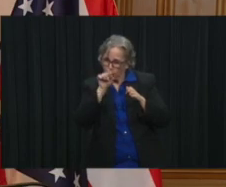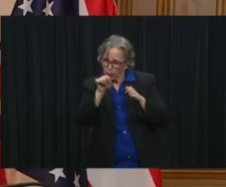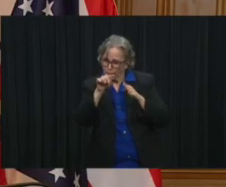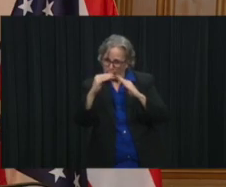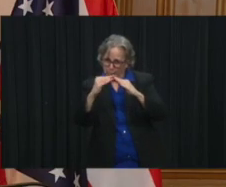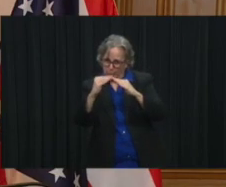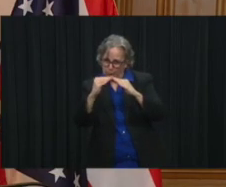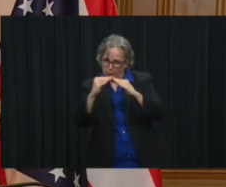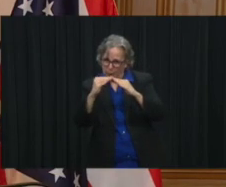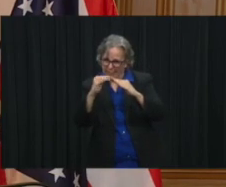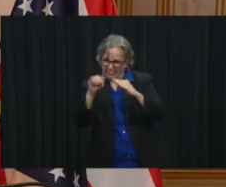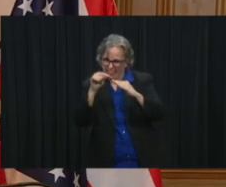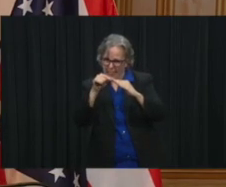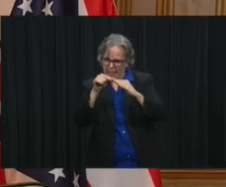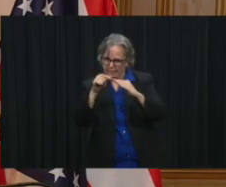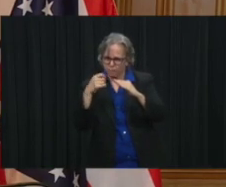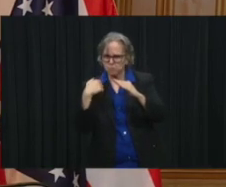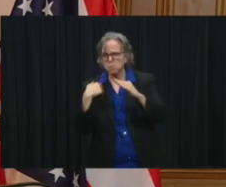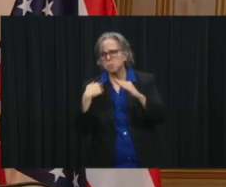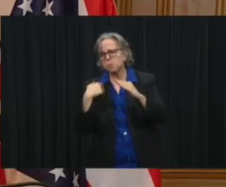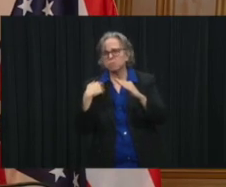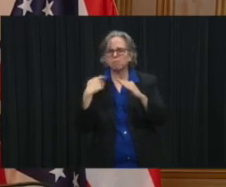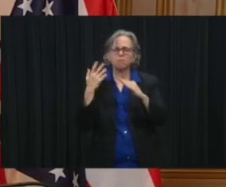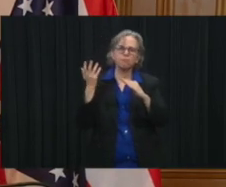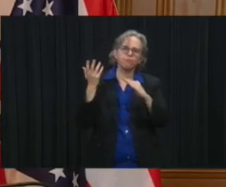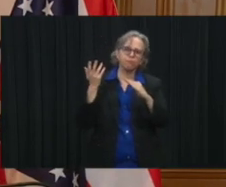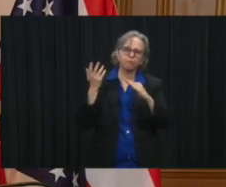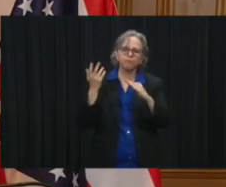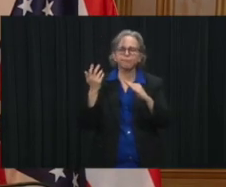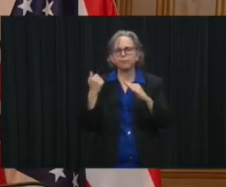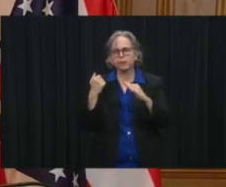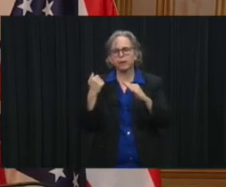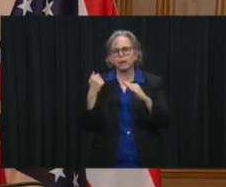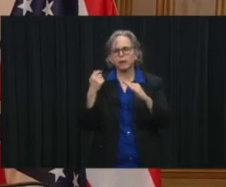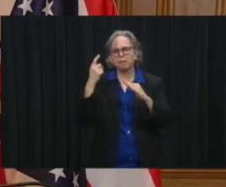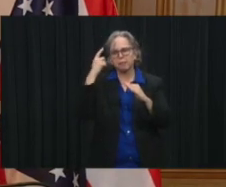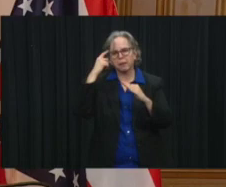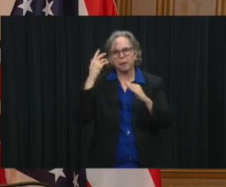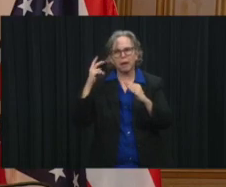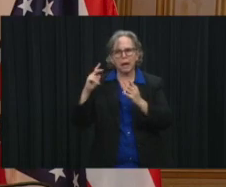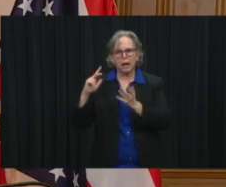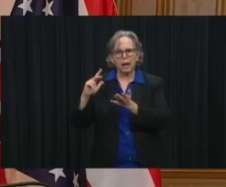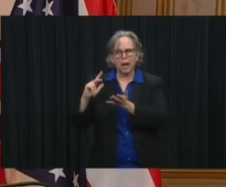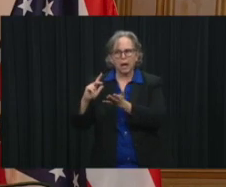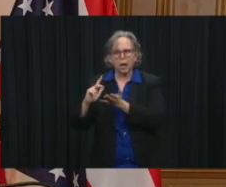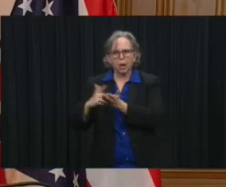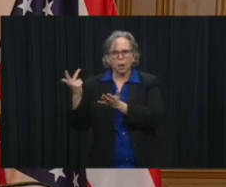if we're looking at we need to go up 3 times in our capacity,